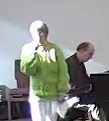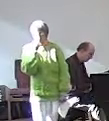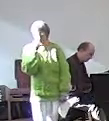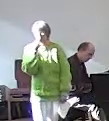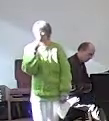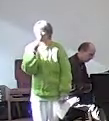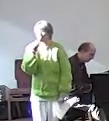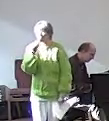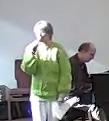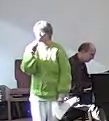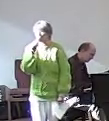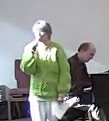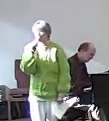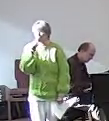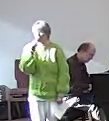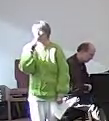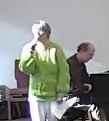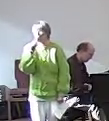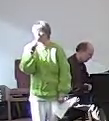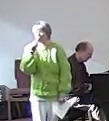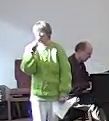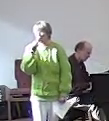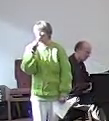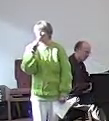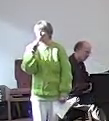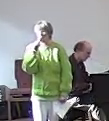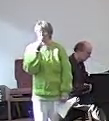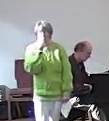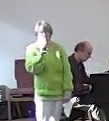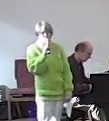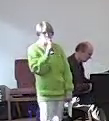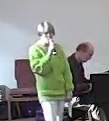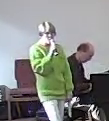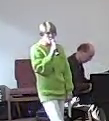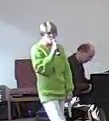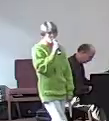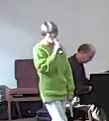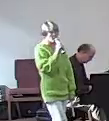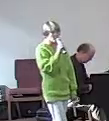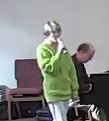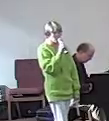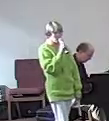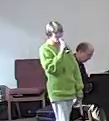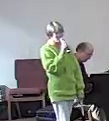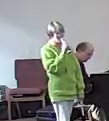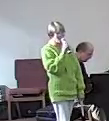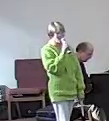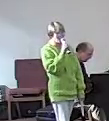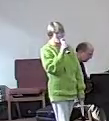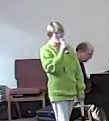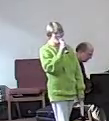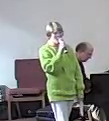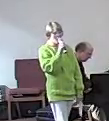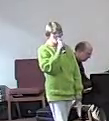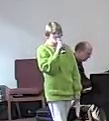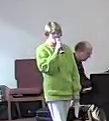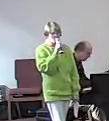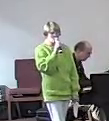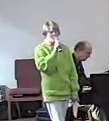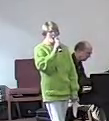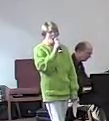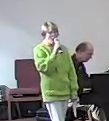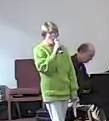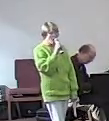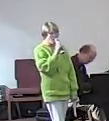in peace. Wherever you walk in beauty all around